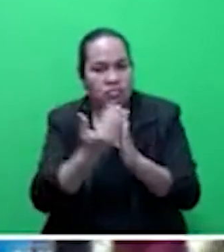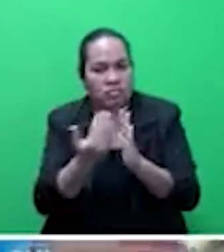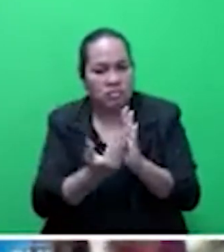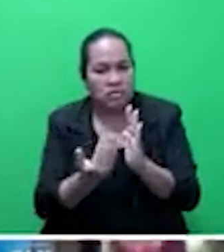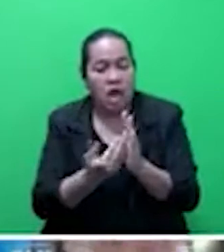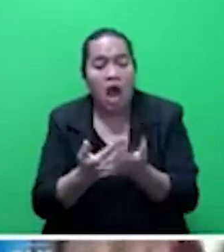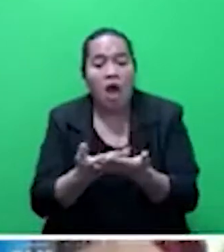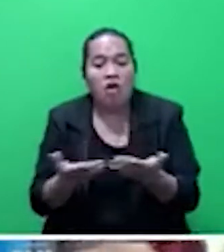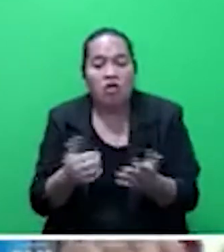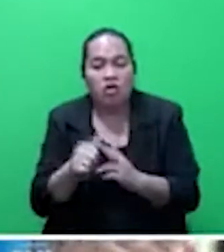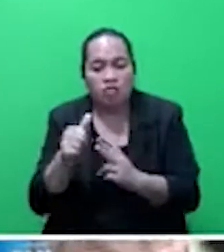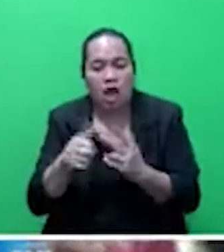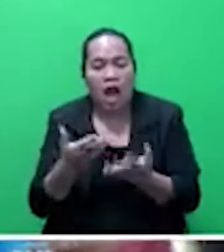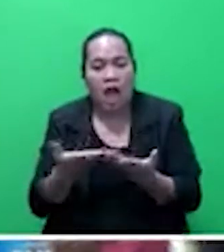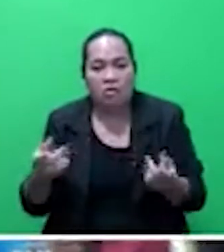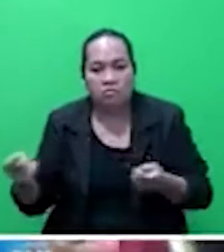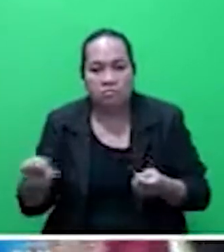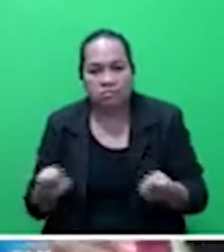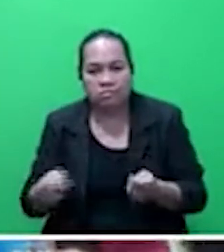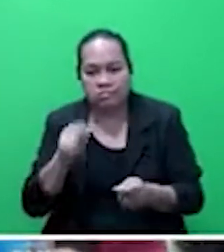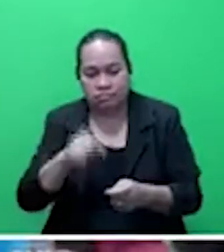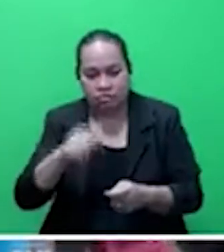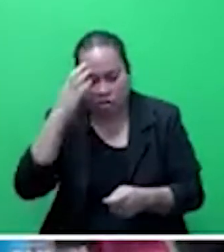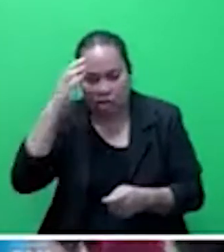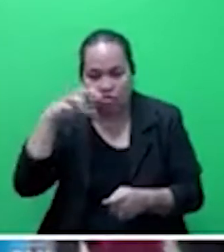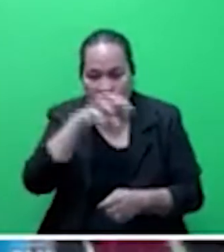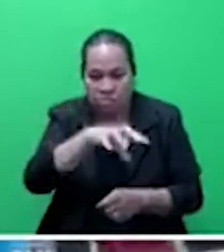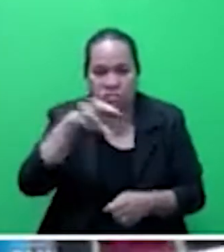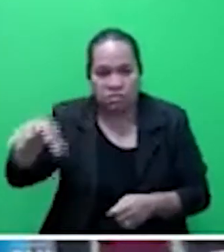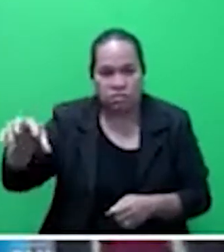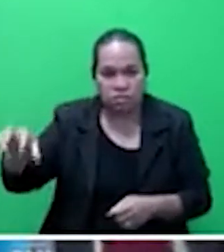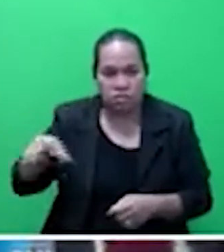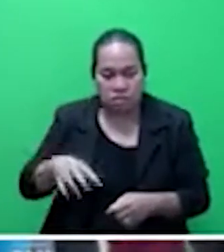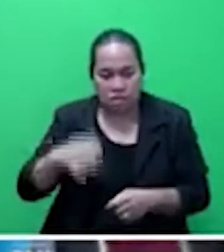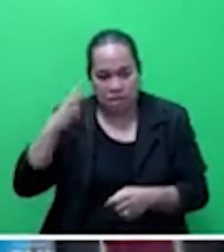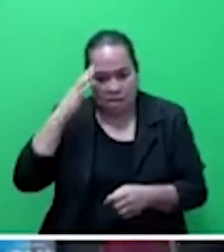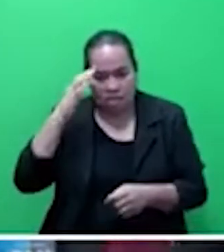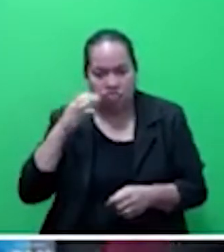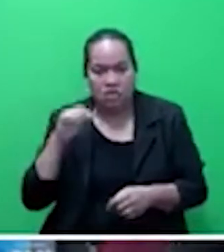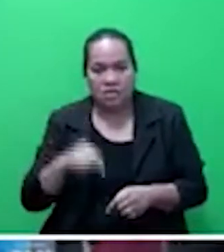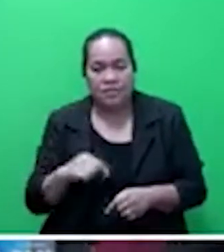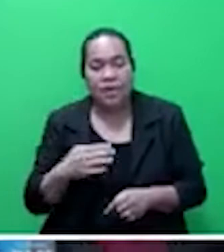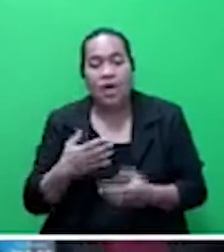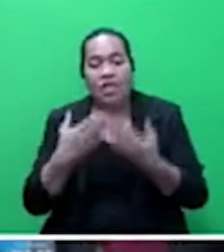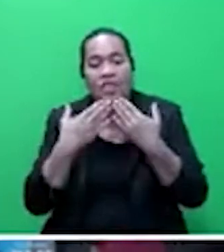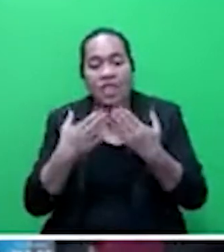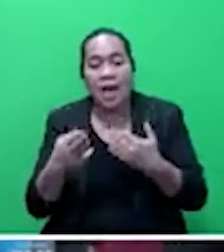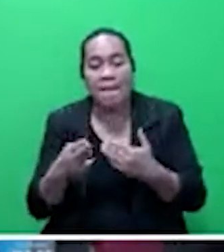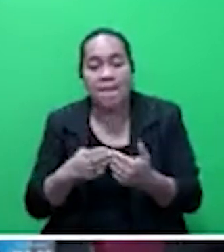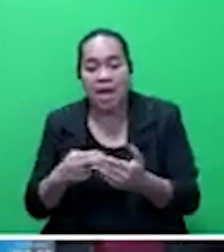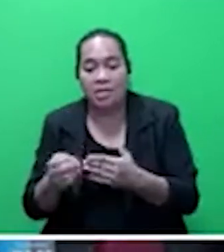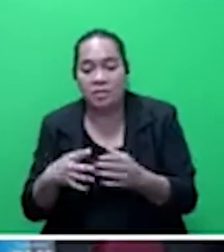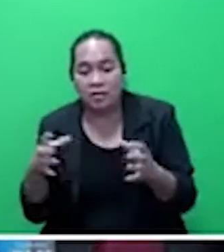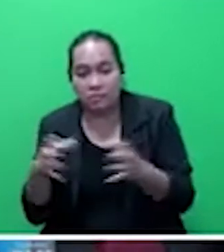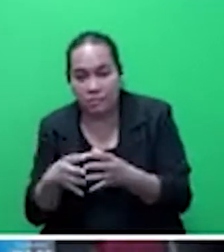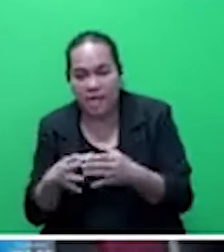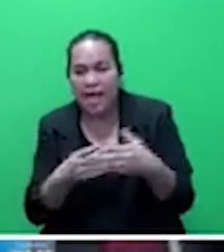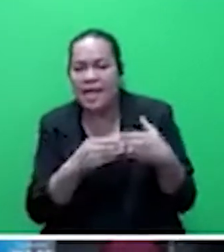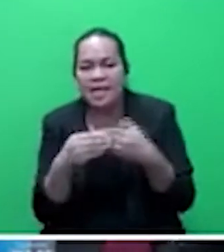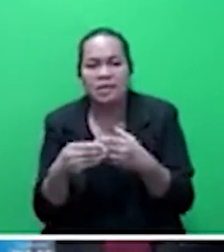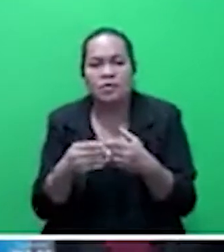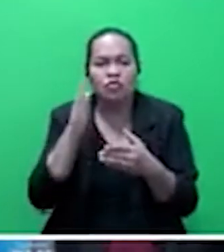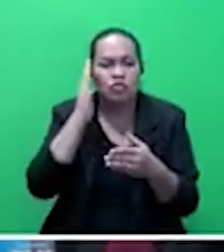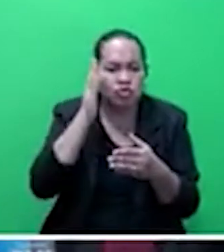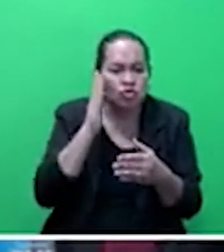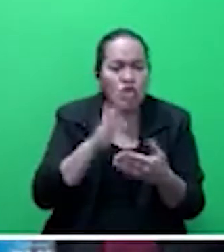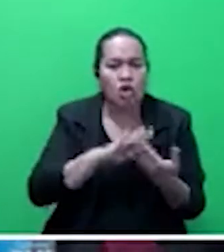country. On this note, Mr. Speaker, I must thank the management and the leadership of schools, community halls, and